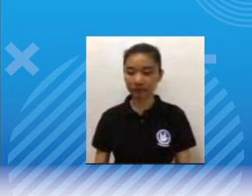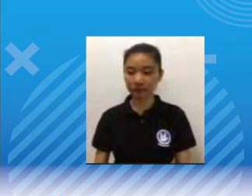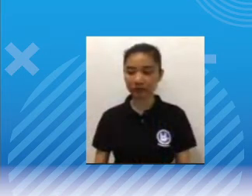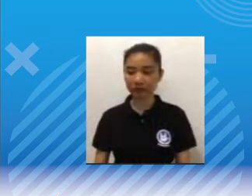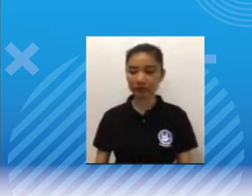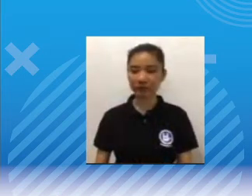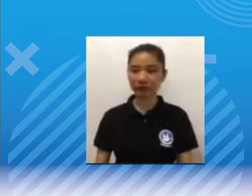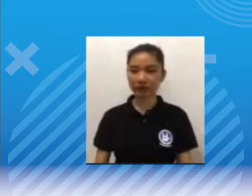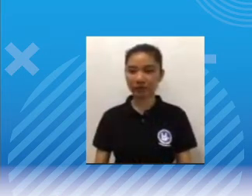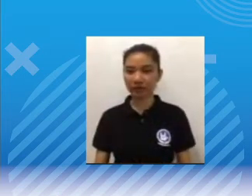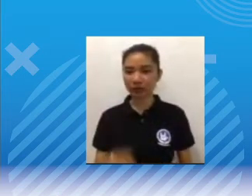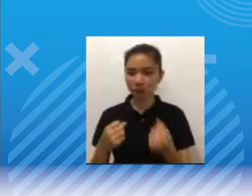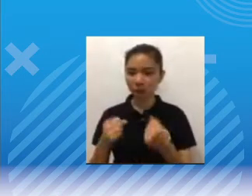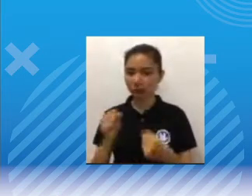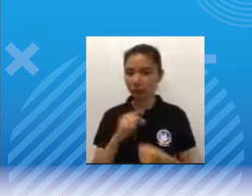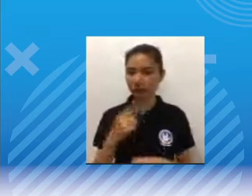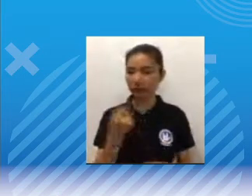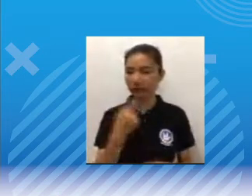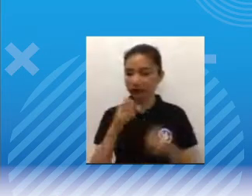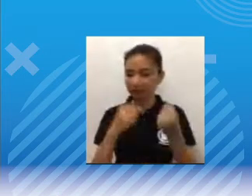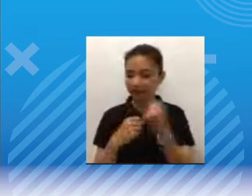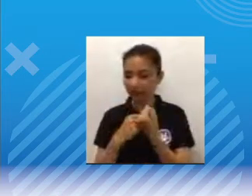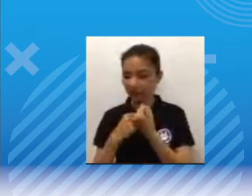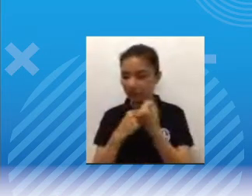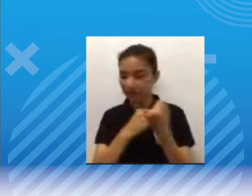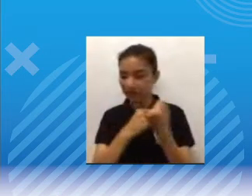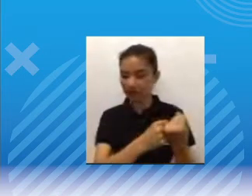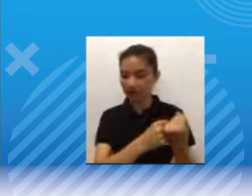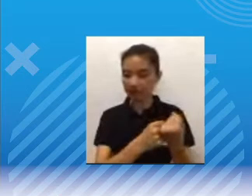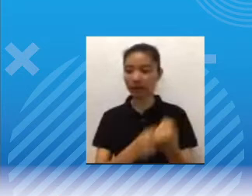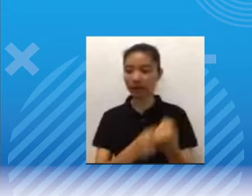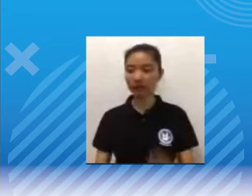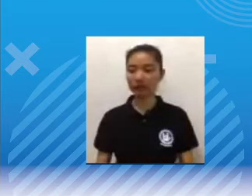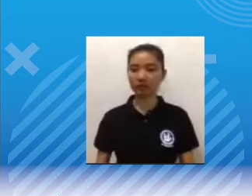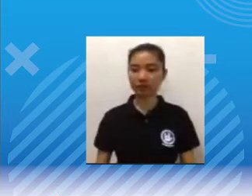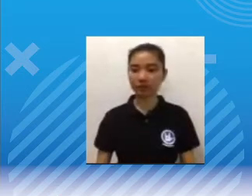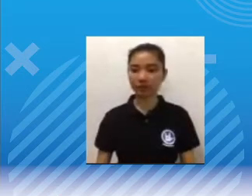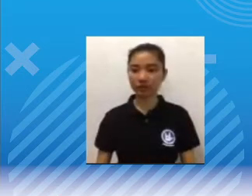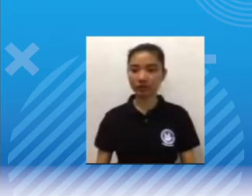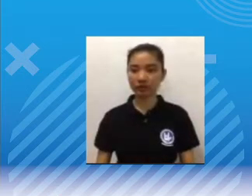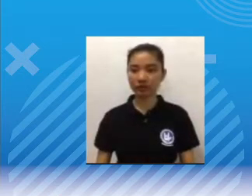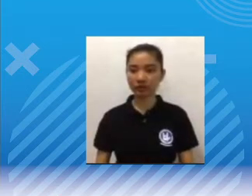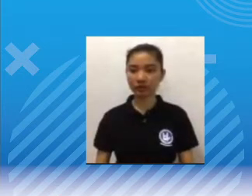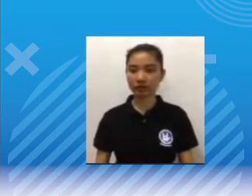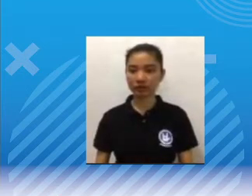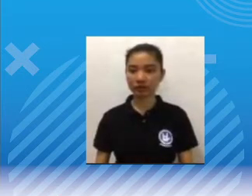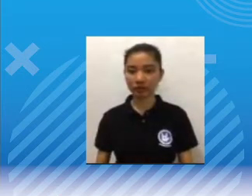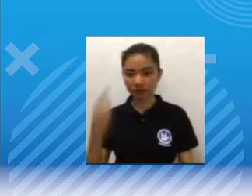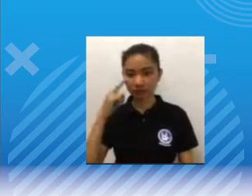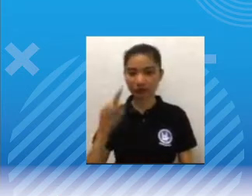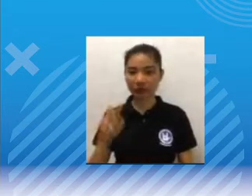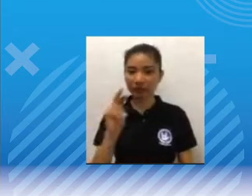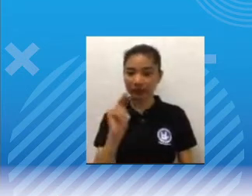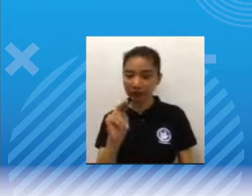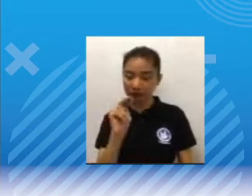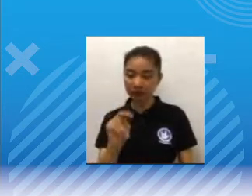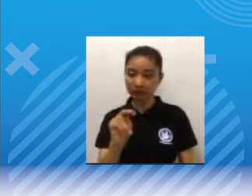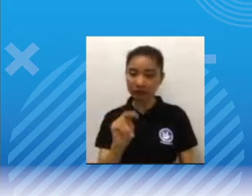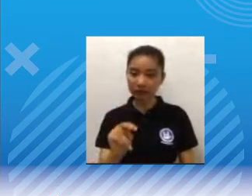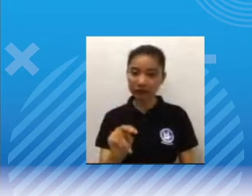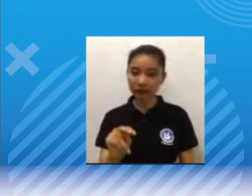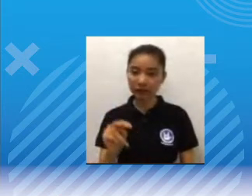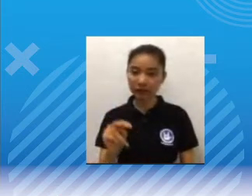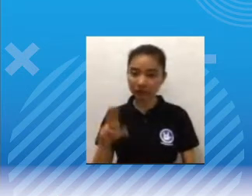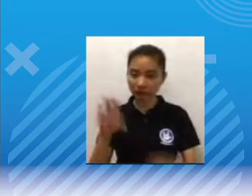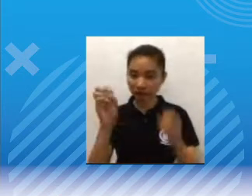have to, will also need support to the demands of the teaching profession. Gaya ng mga nabanggit kong polisiya